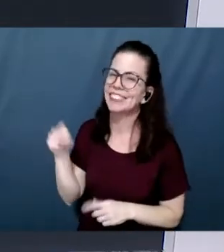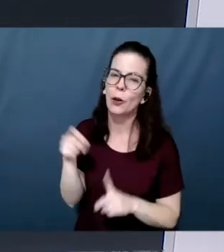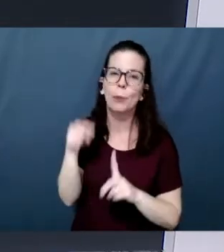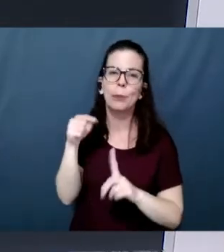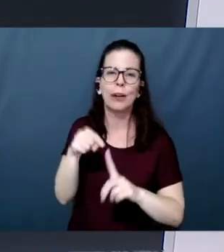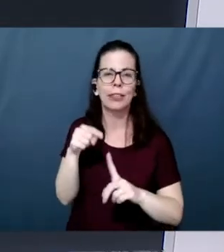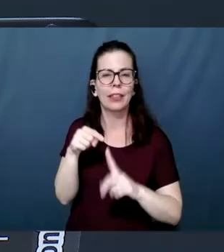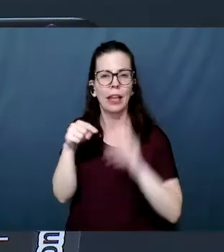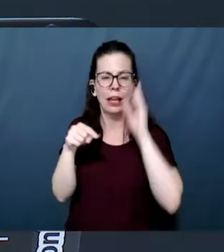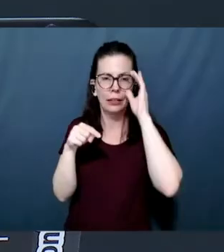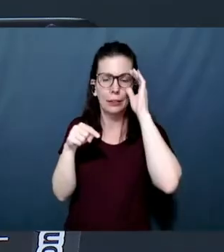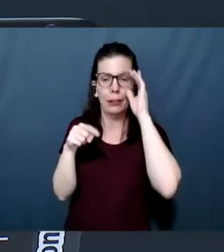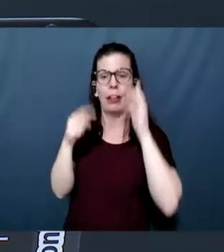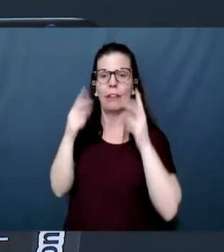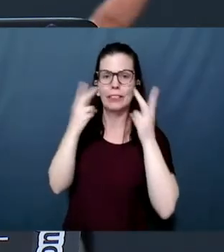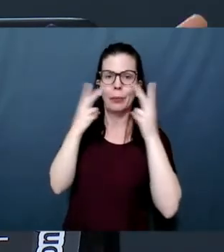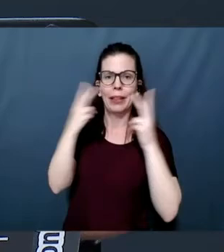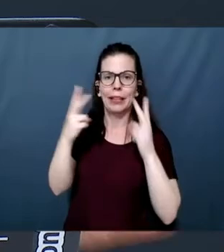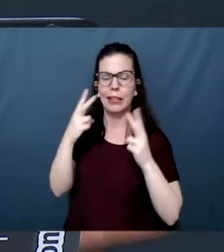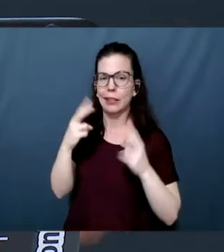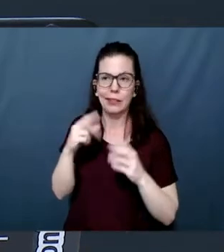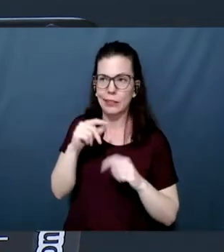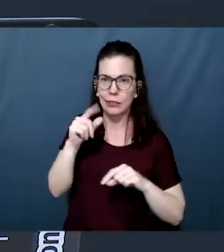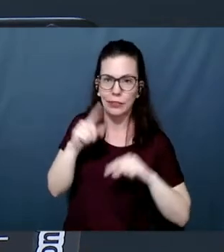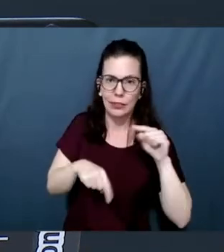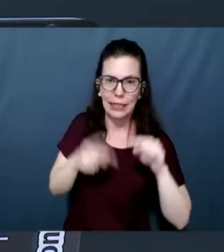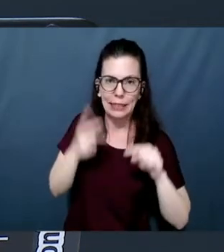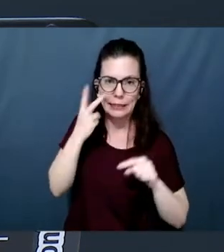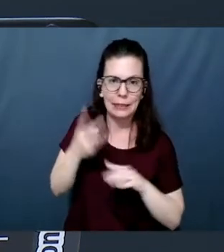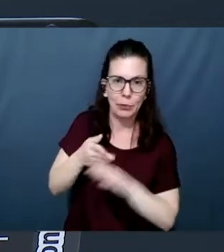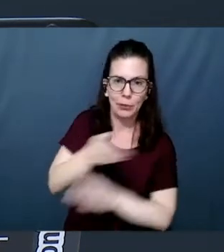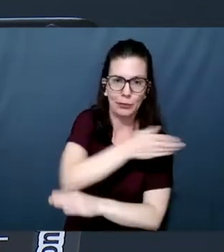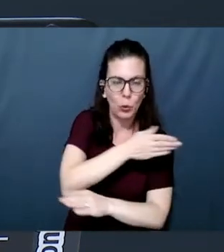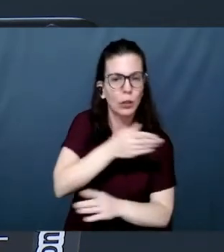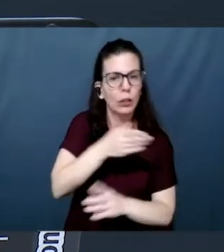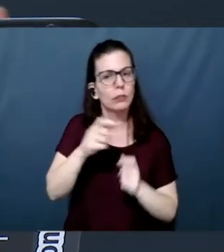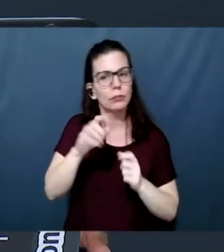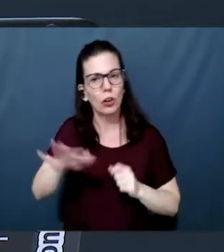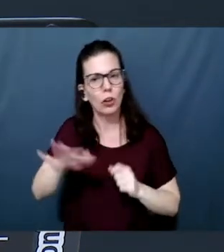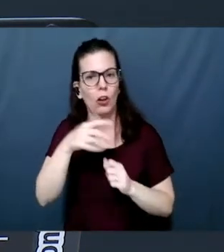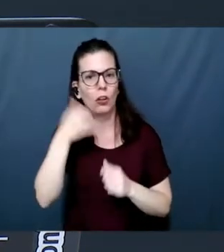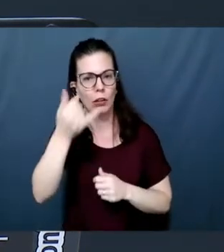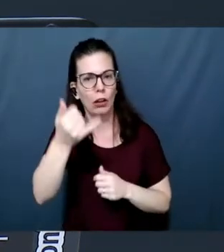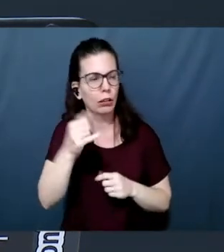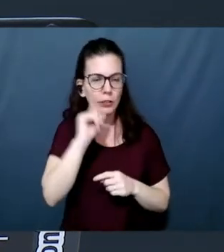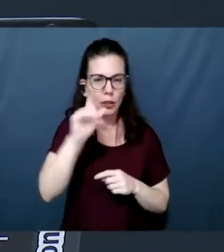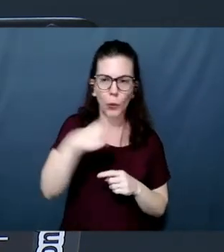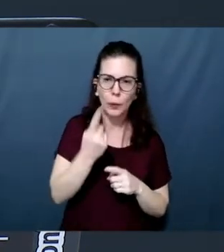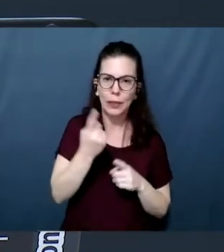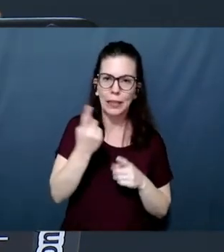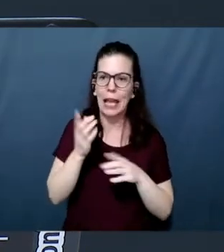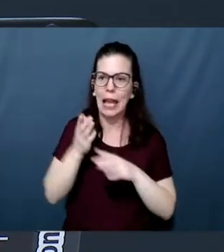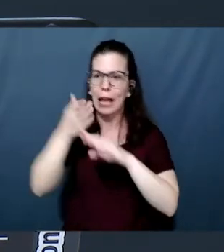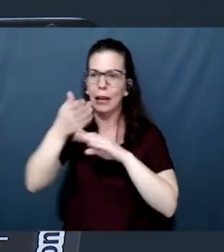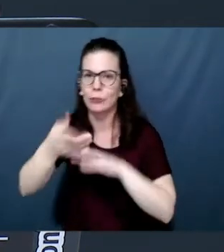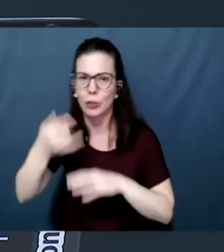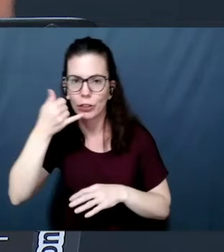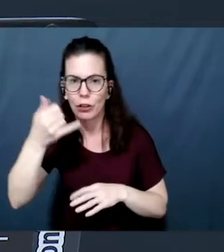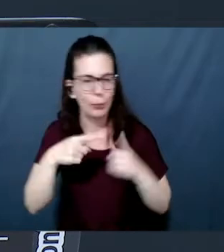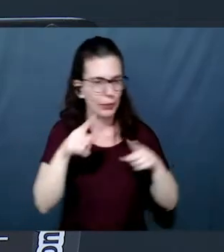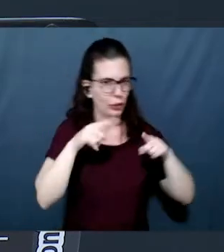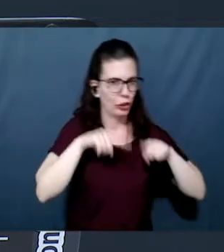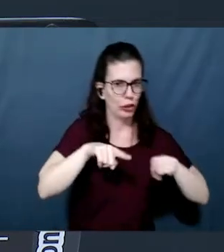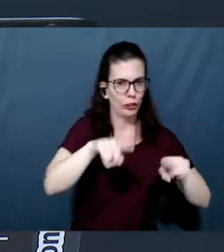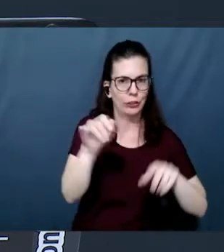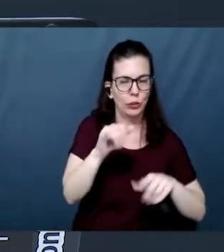visibility across your contact centers, right? And it's not just like you were saying, it's not just after the call, it's also during the calls, right? So we have real-time capabilities within